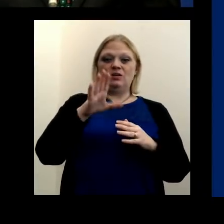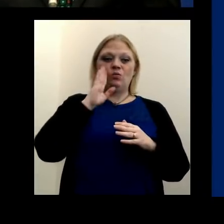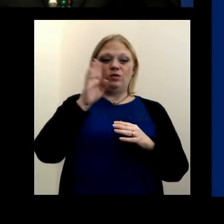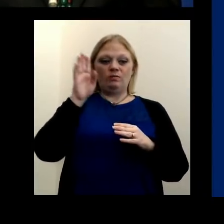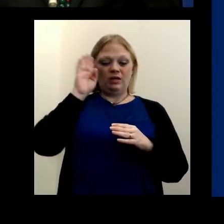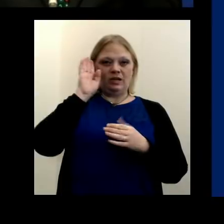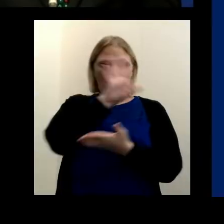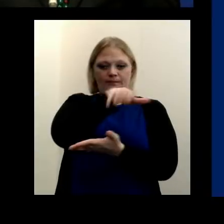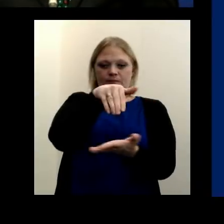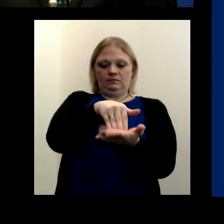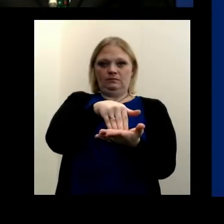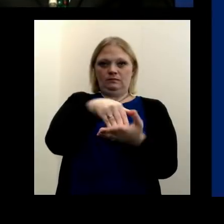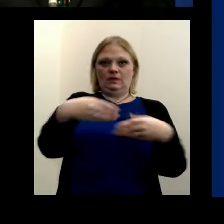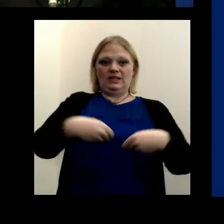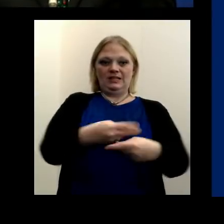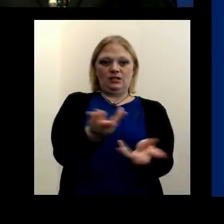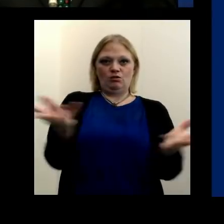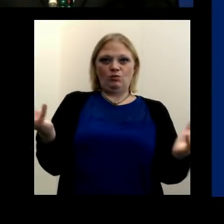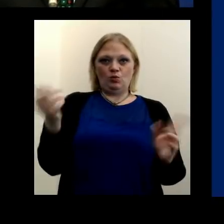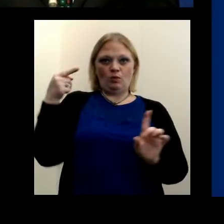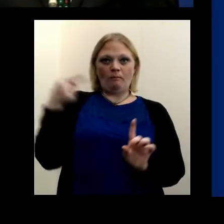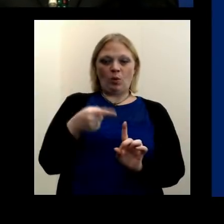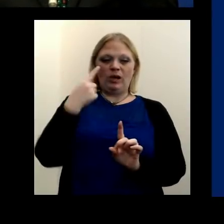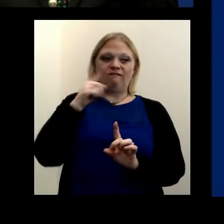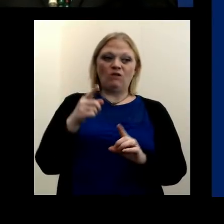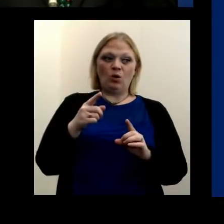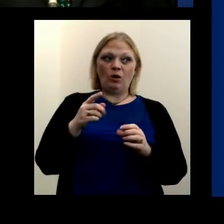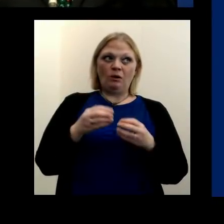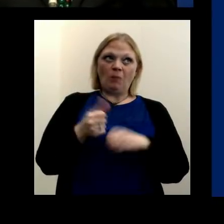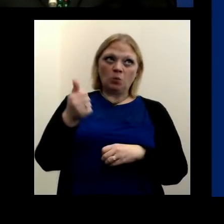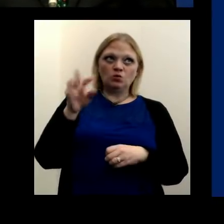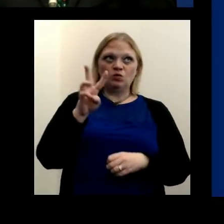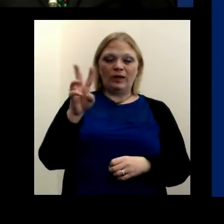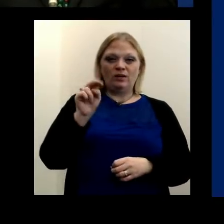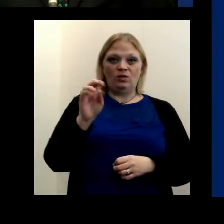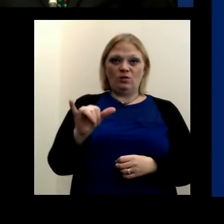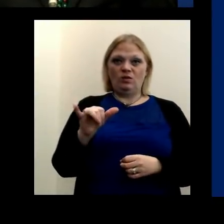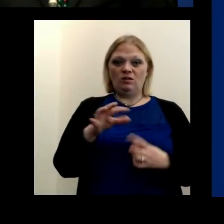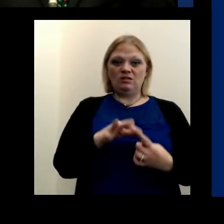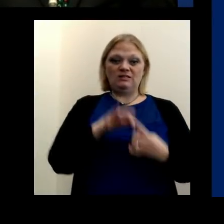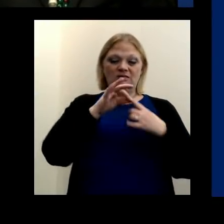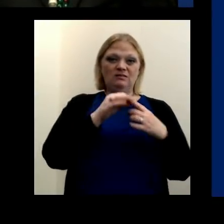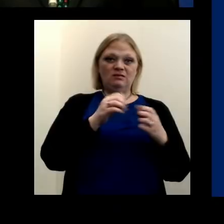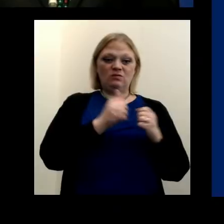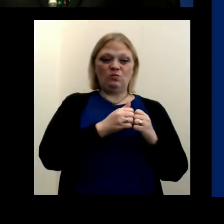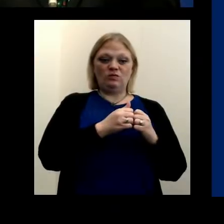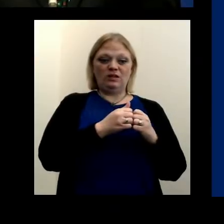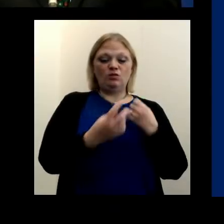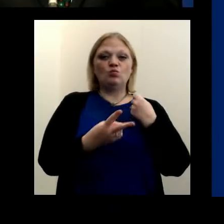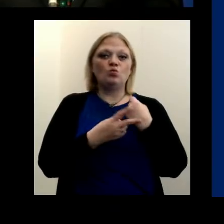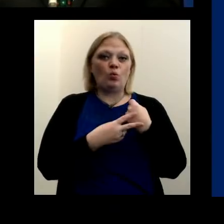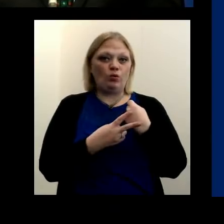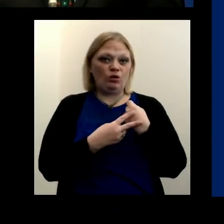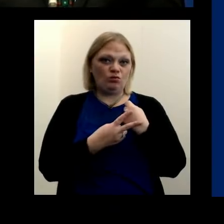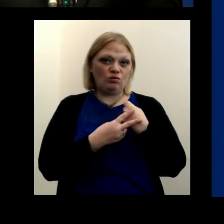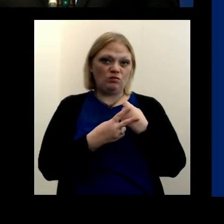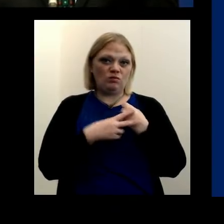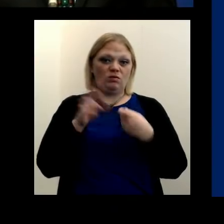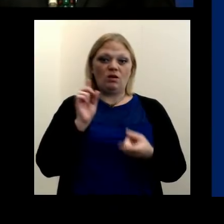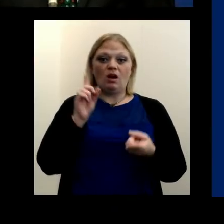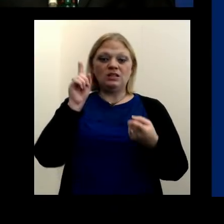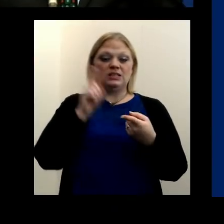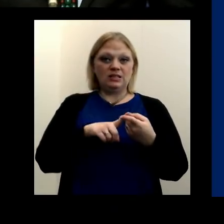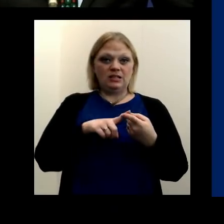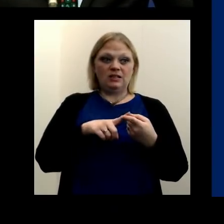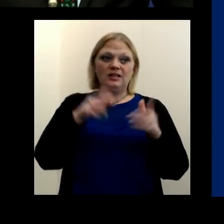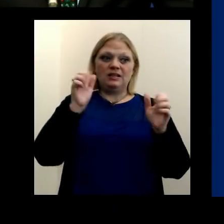distribution point for much of the vaccine for Western New York, especially with regards to the storage of this vaccine until such time as